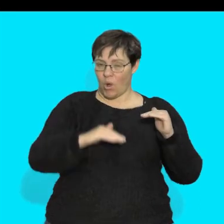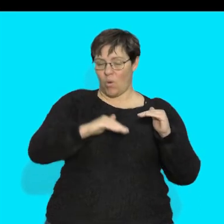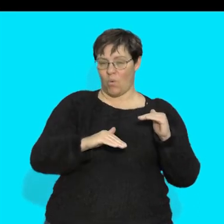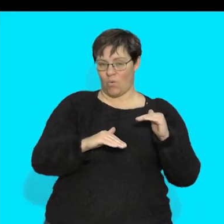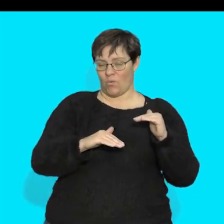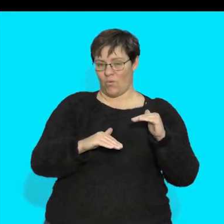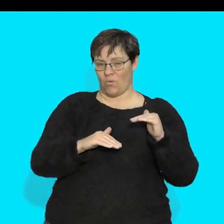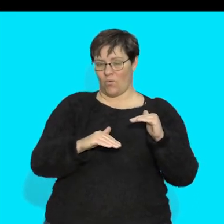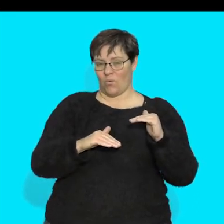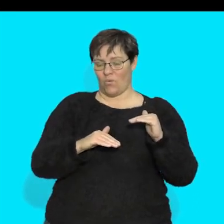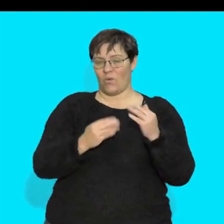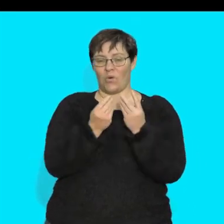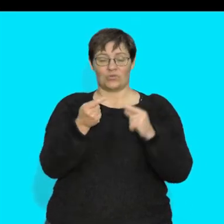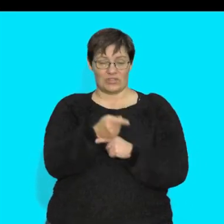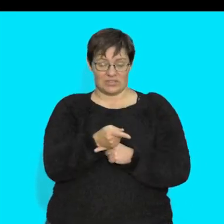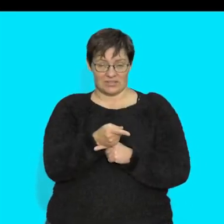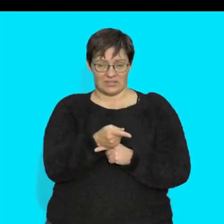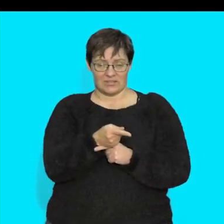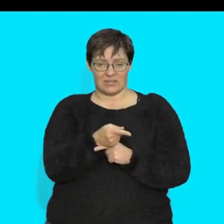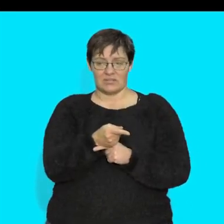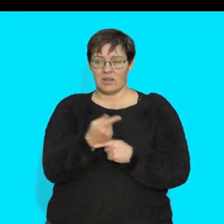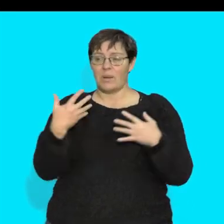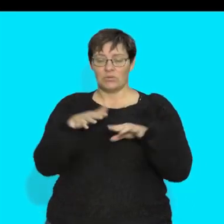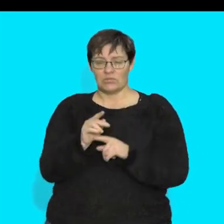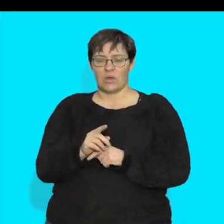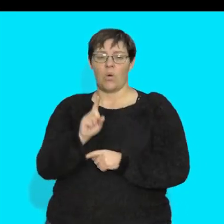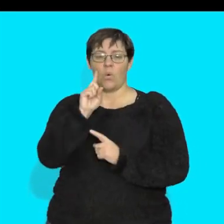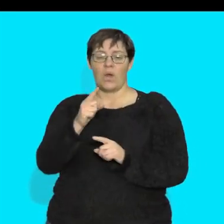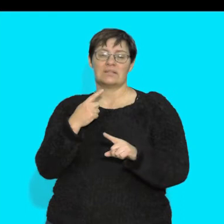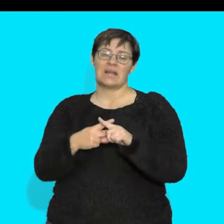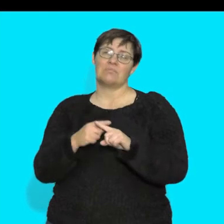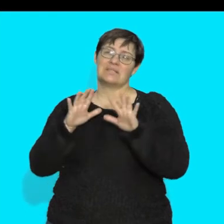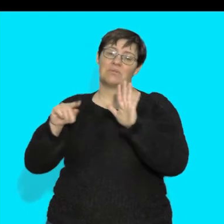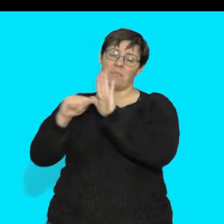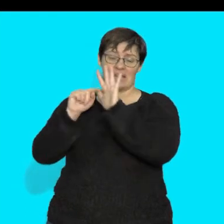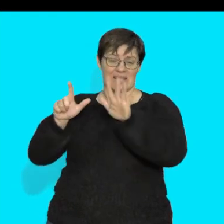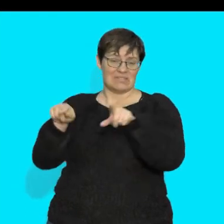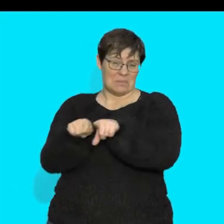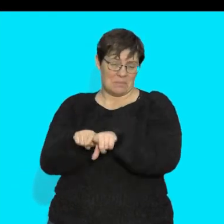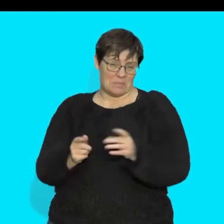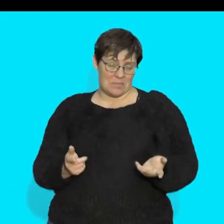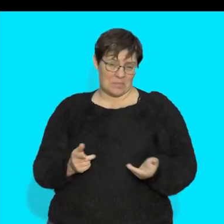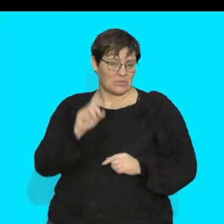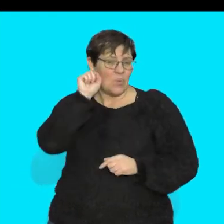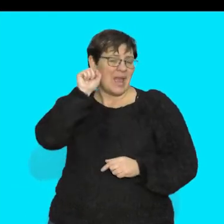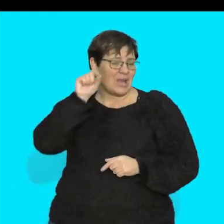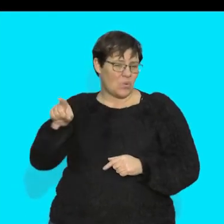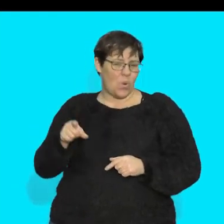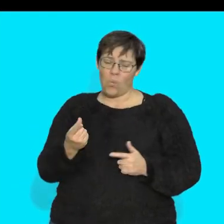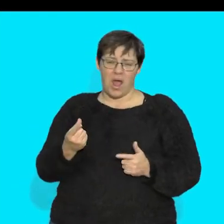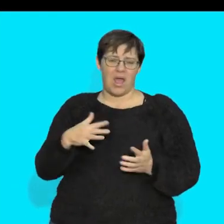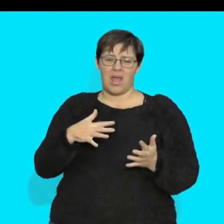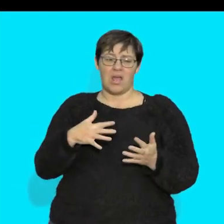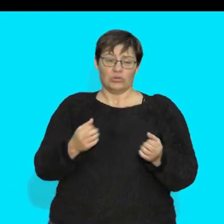low concentration. In a neutral solution, the concentration here is 1 × 10⁻⁷ as well. And so we're going to